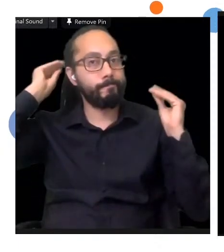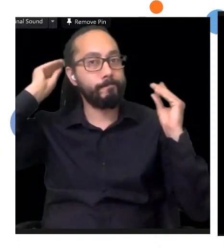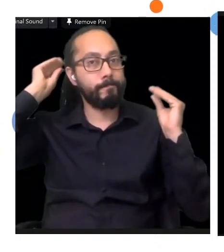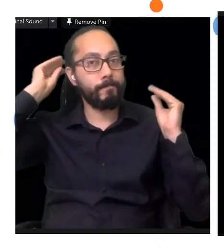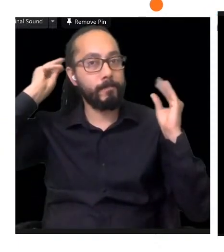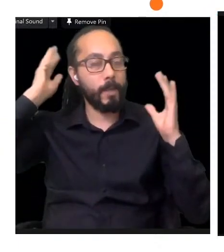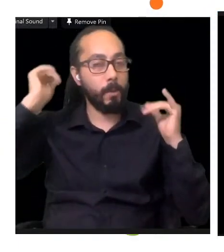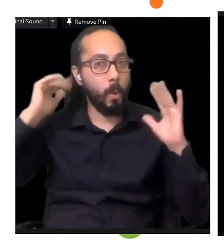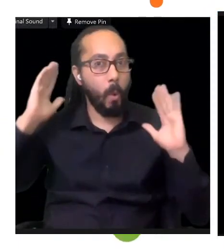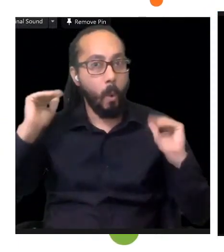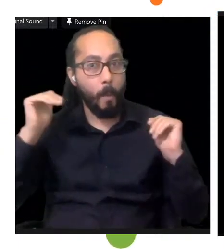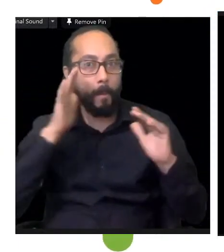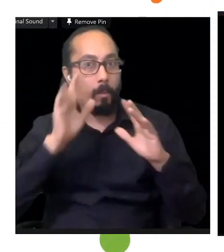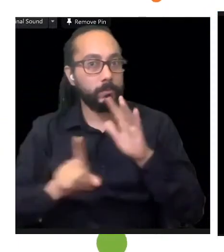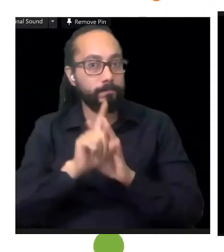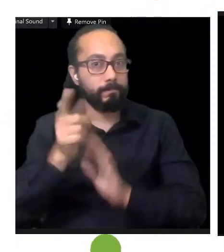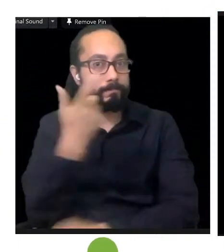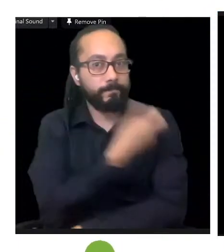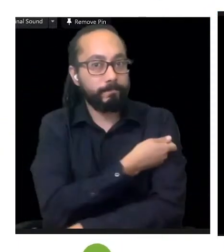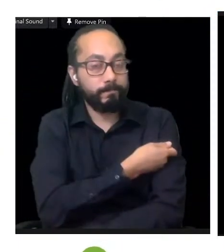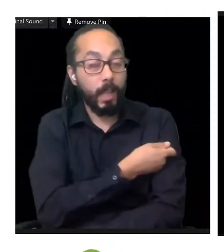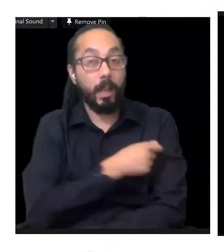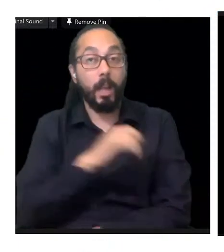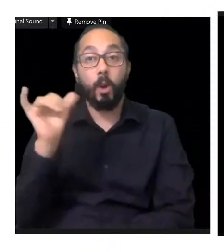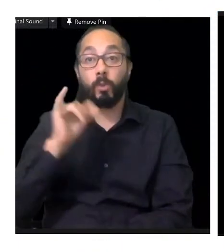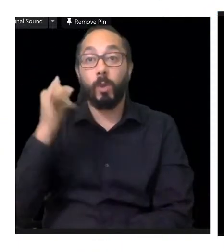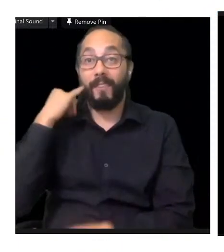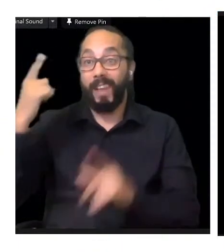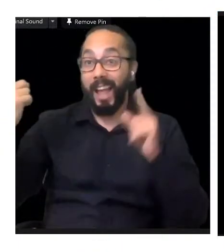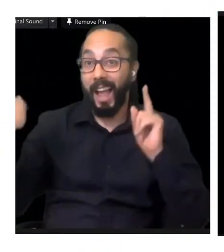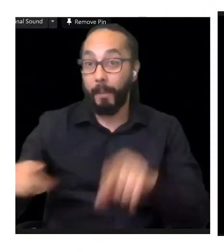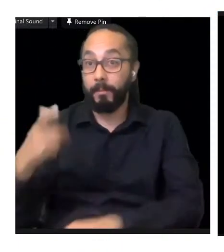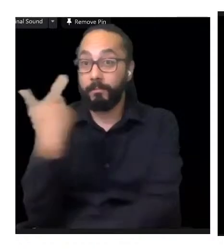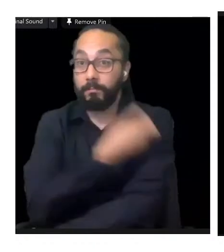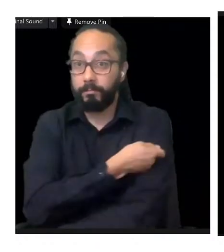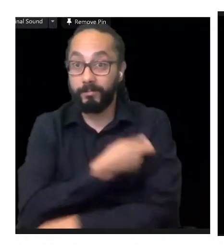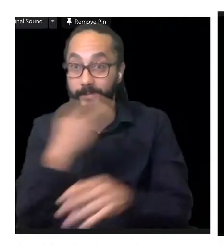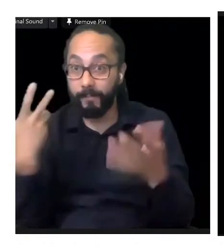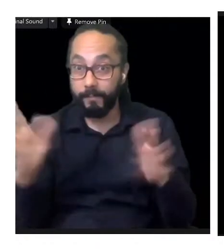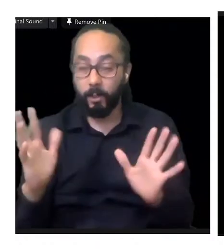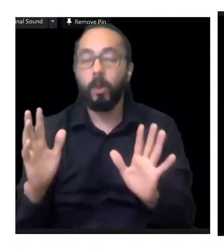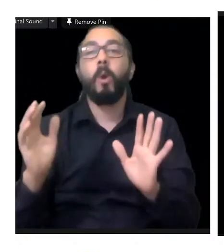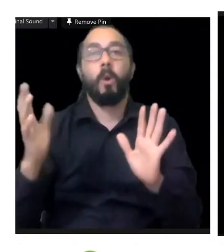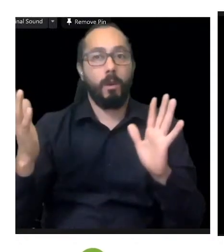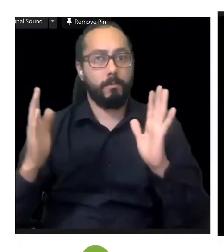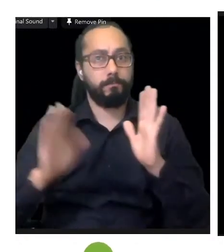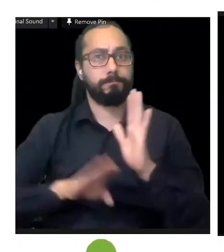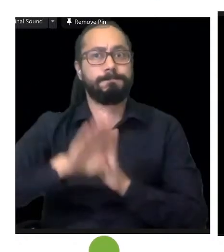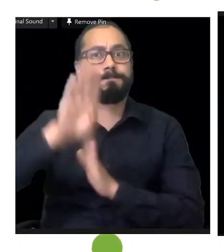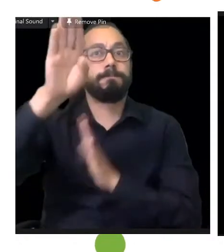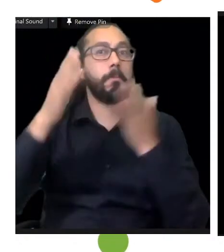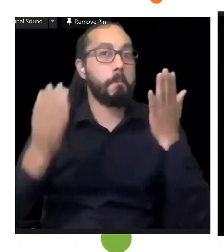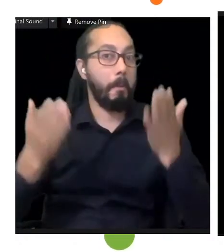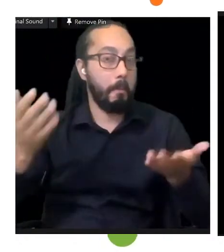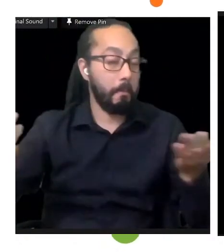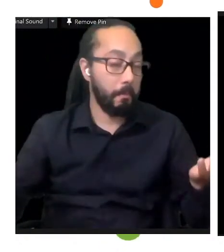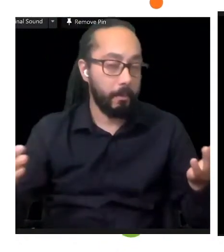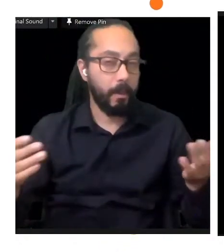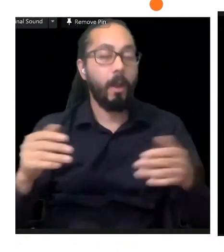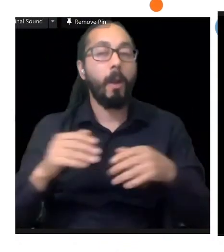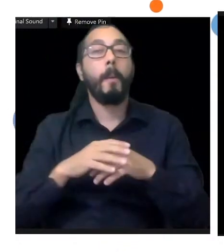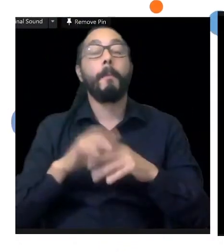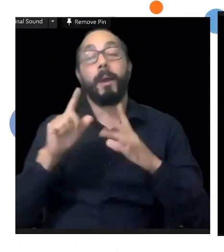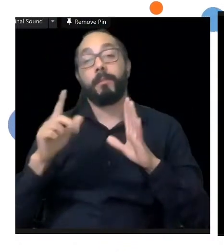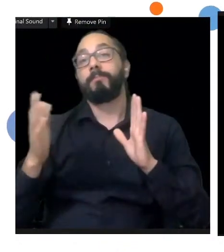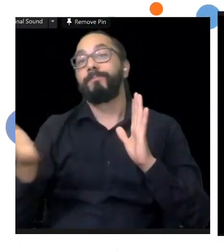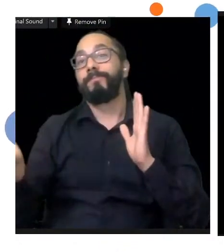significant motivator and accelerator if there's movement on the vaccine front. But we have to think of as masks as